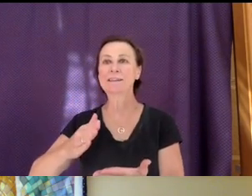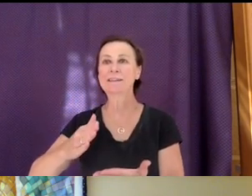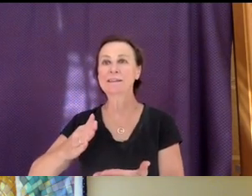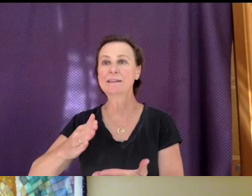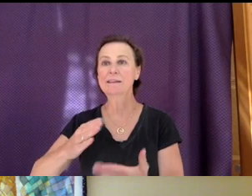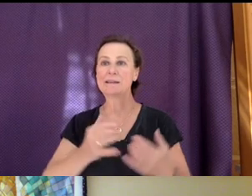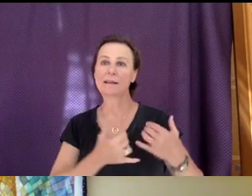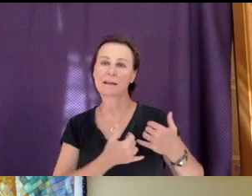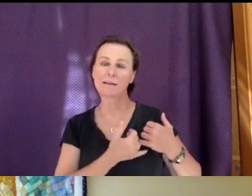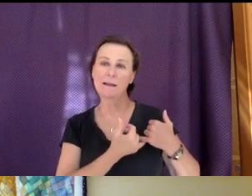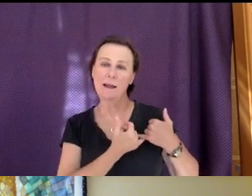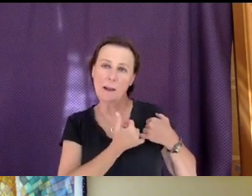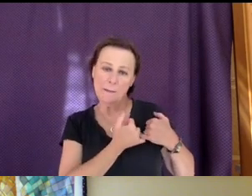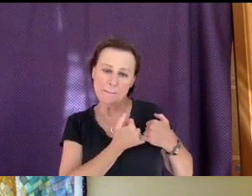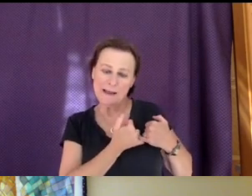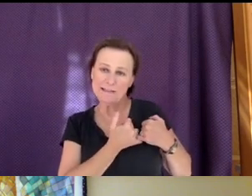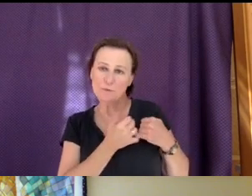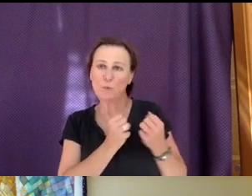mates to love.